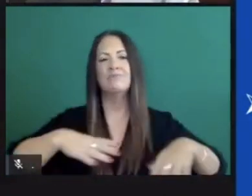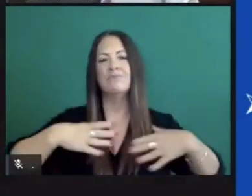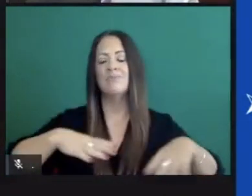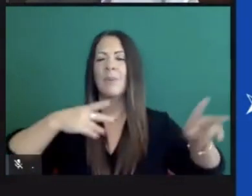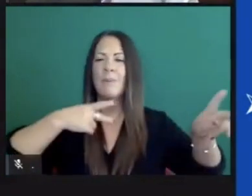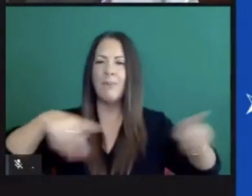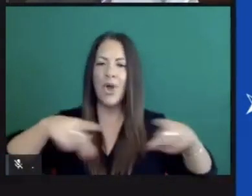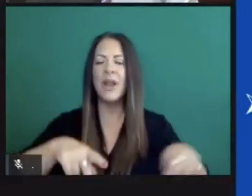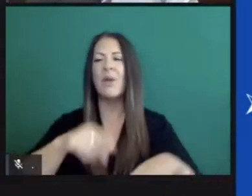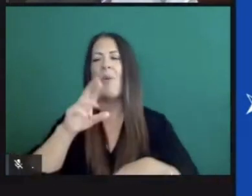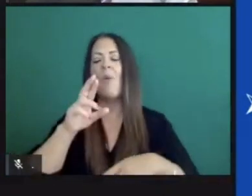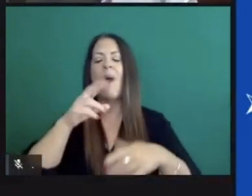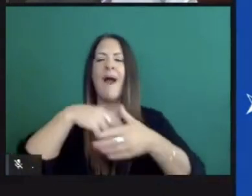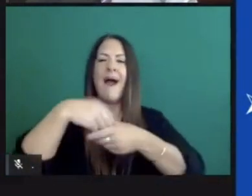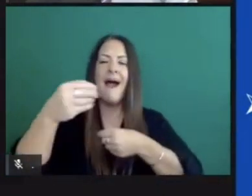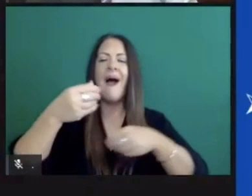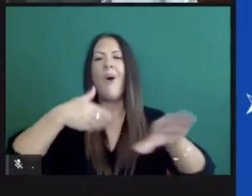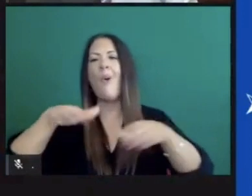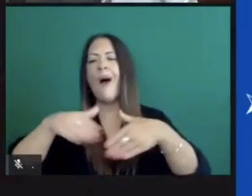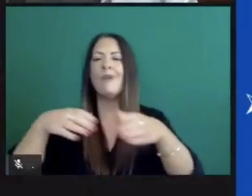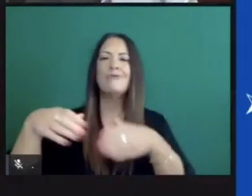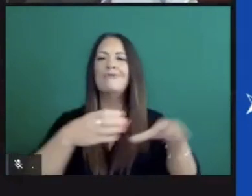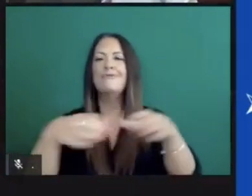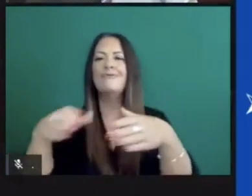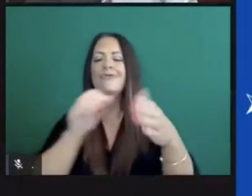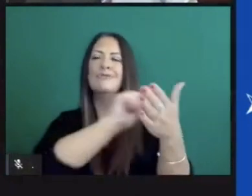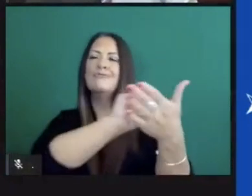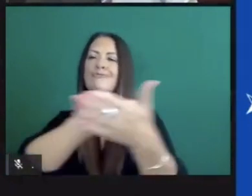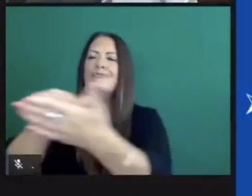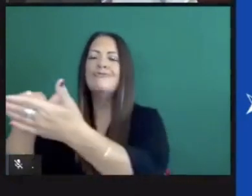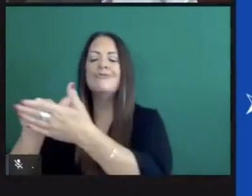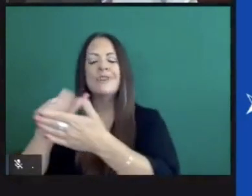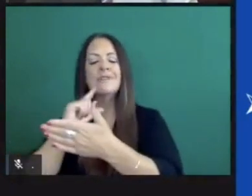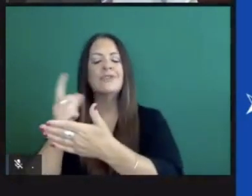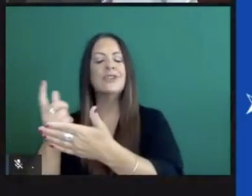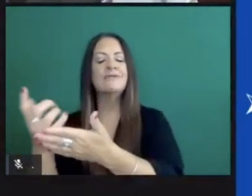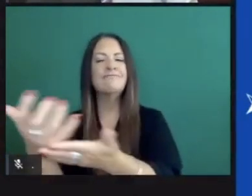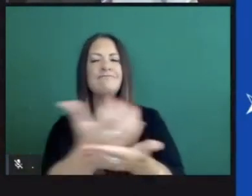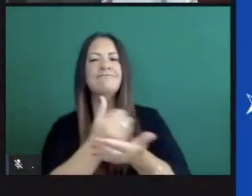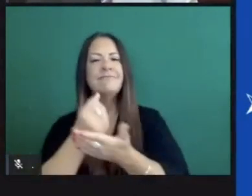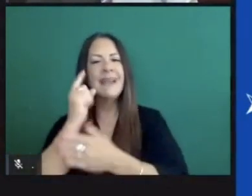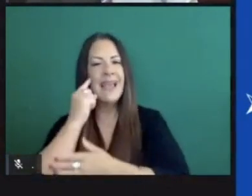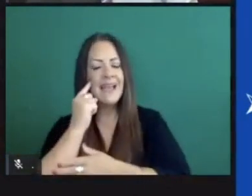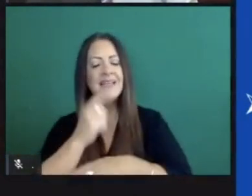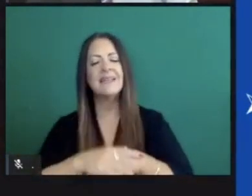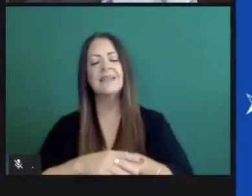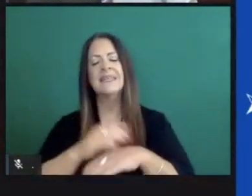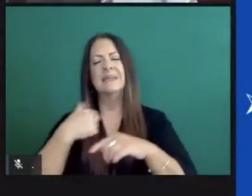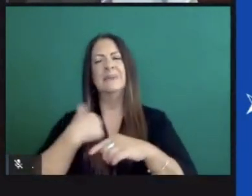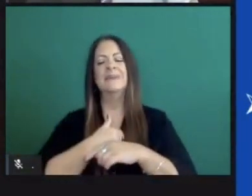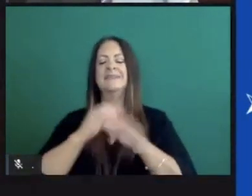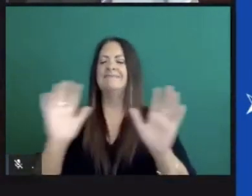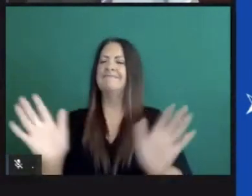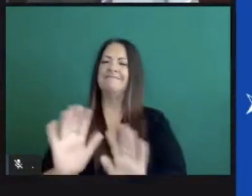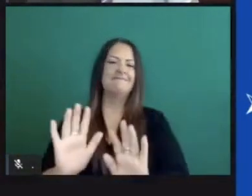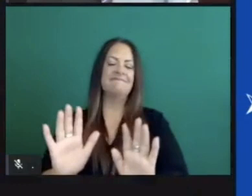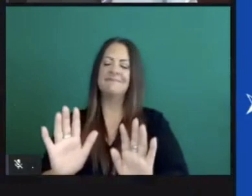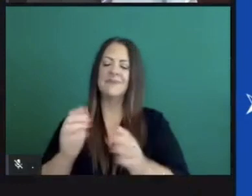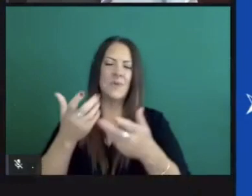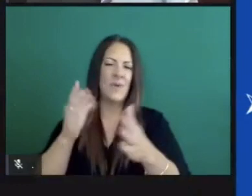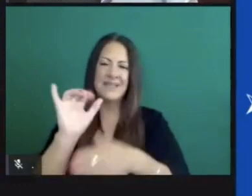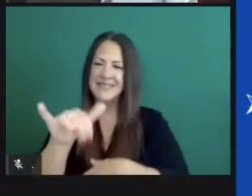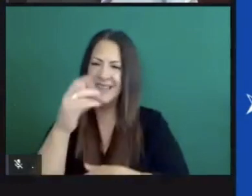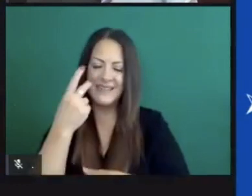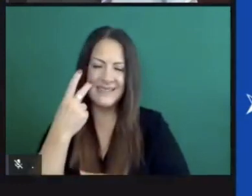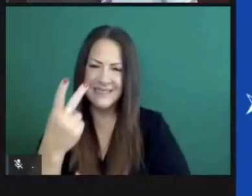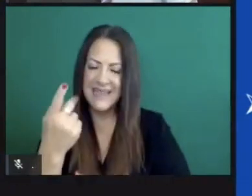trick-or-treating, we acknowledge pose a risk of spreading COVID-19 and therefore are strongly discouraged. The whole act